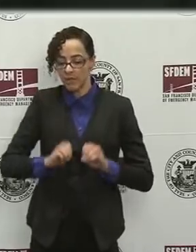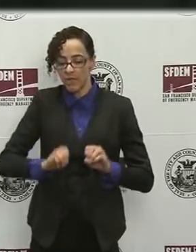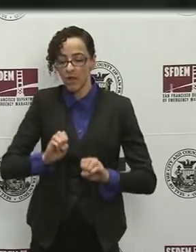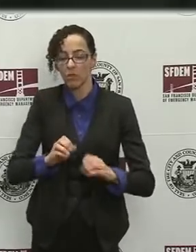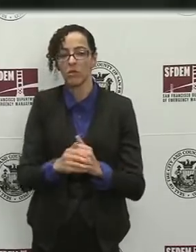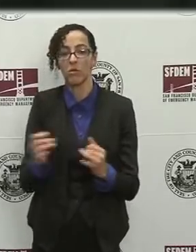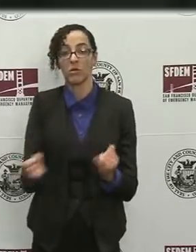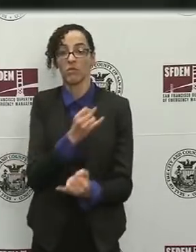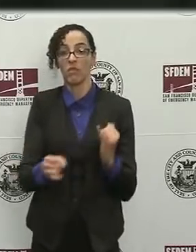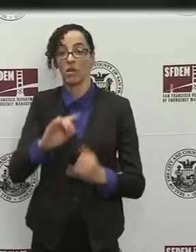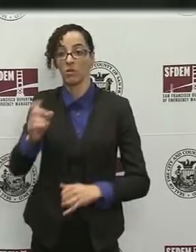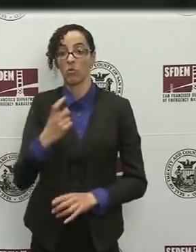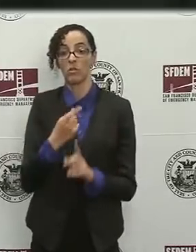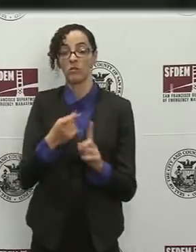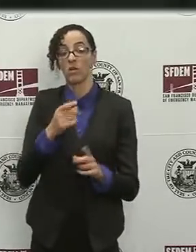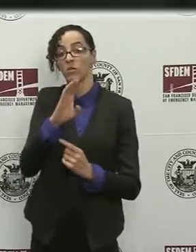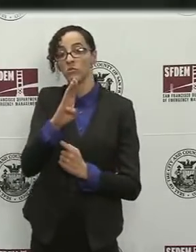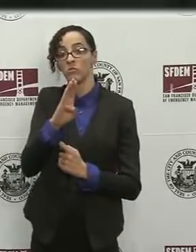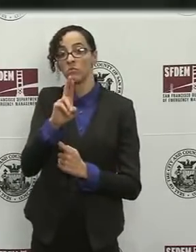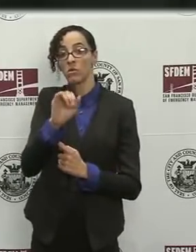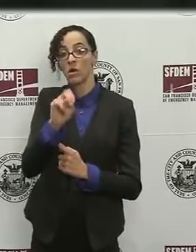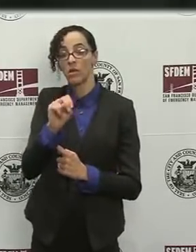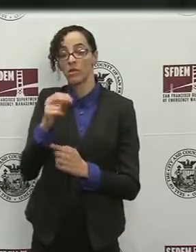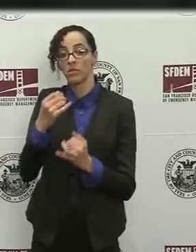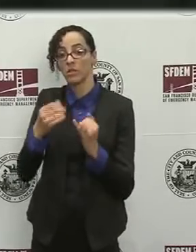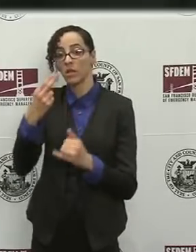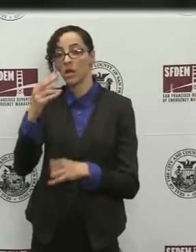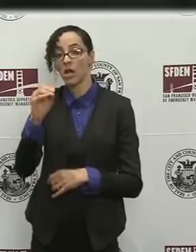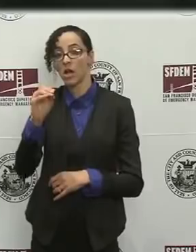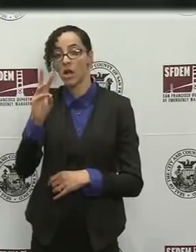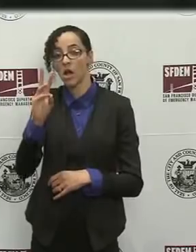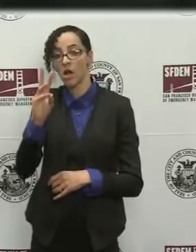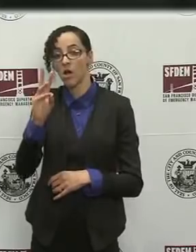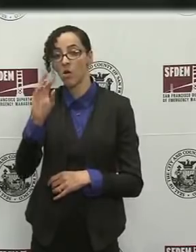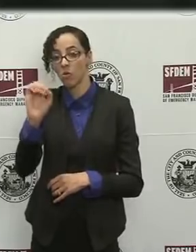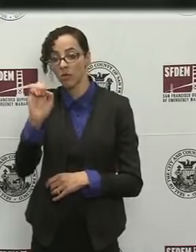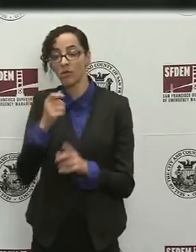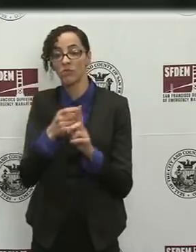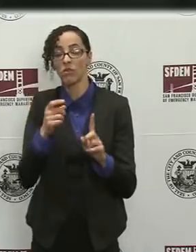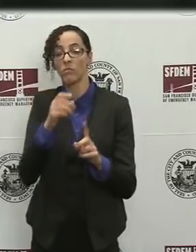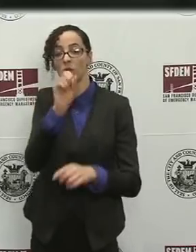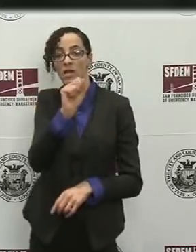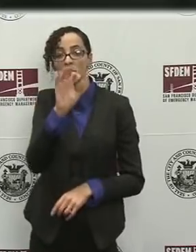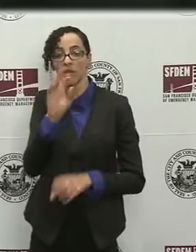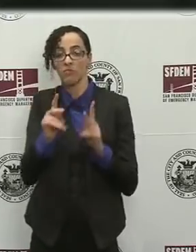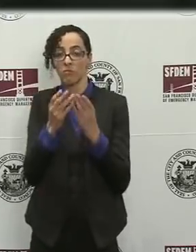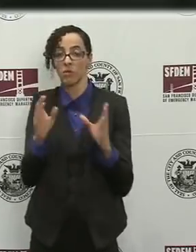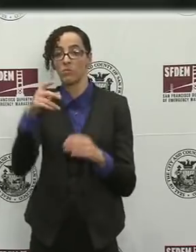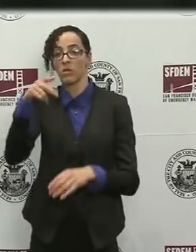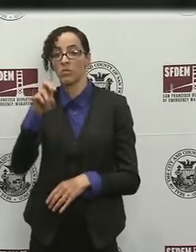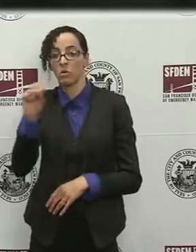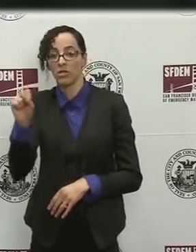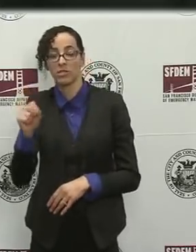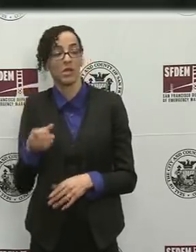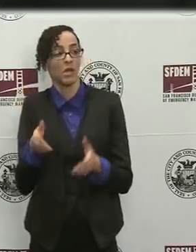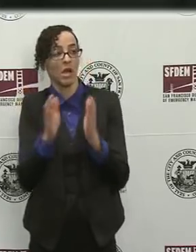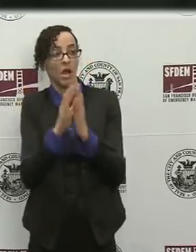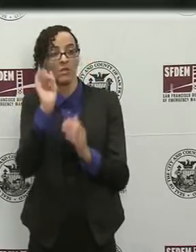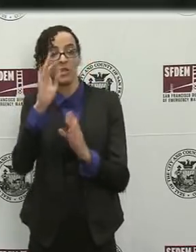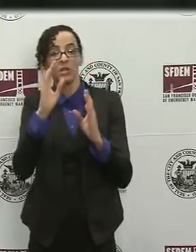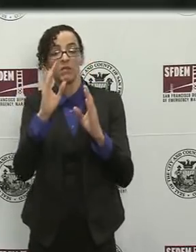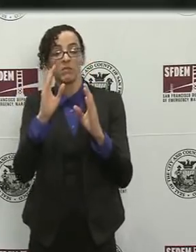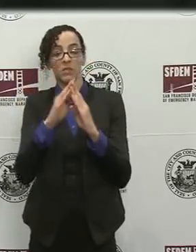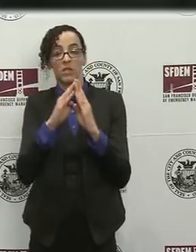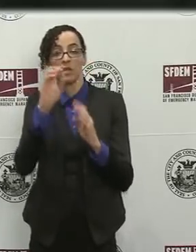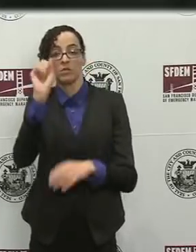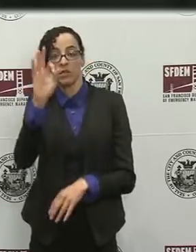Final question from Brian Howie of San Francisco Public Press. Does the city plan to place into hotel rooms unhoused